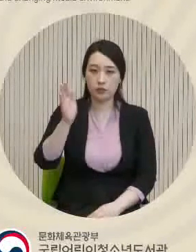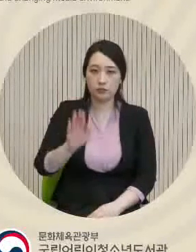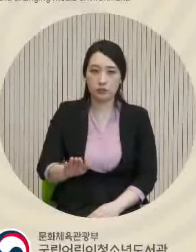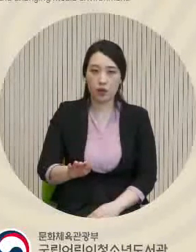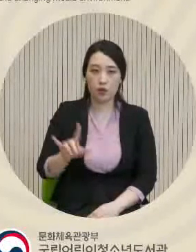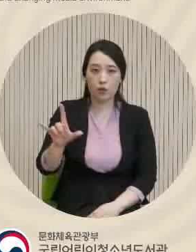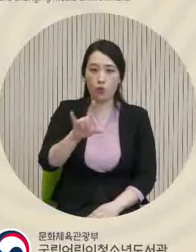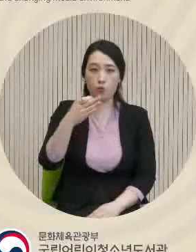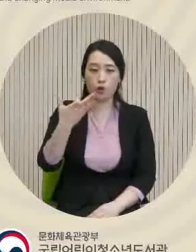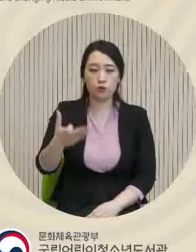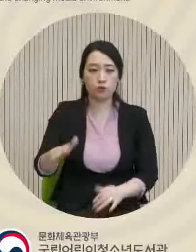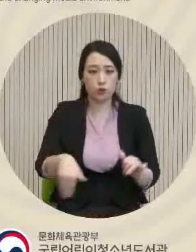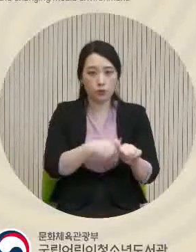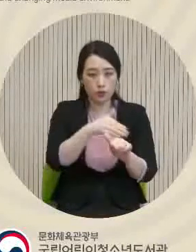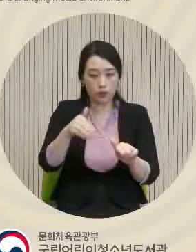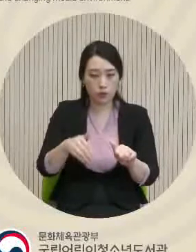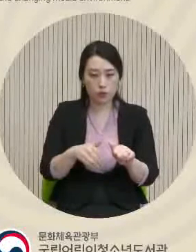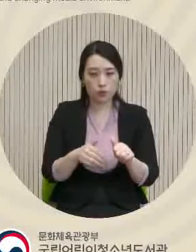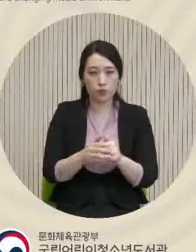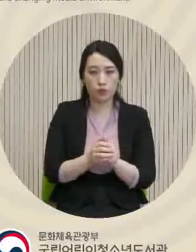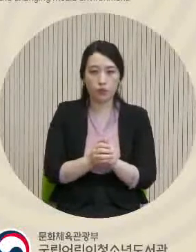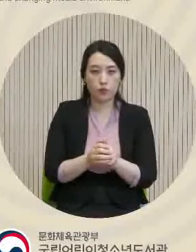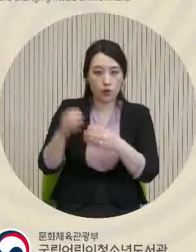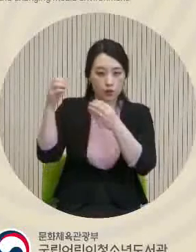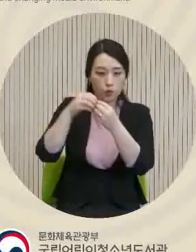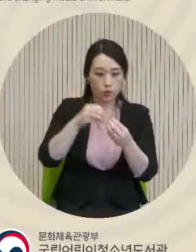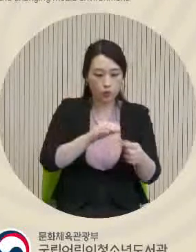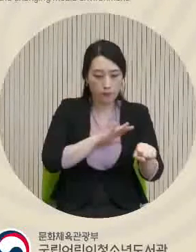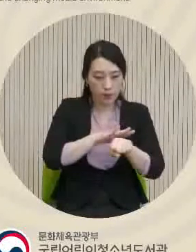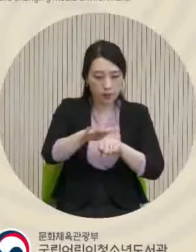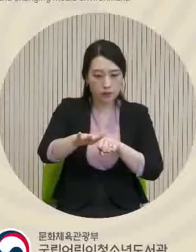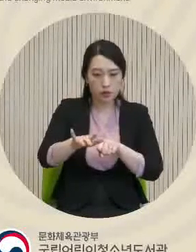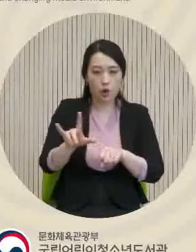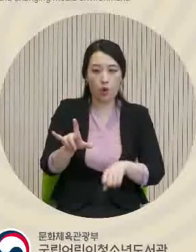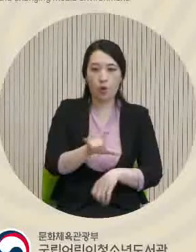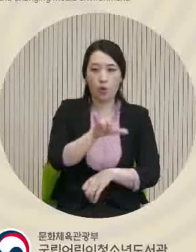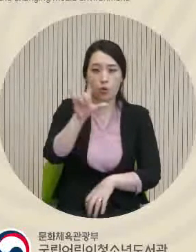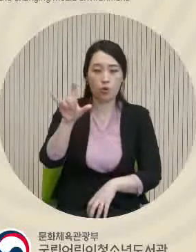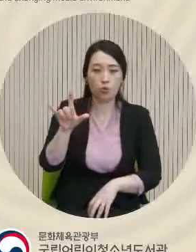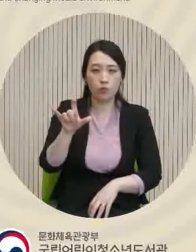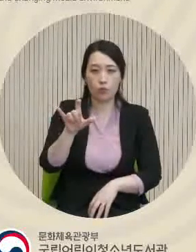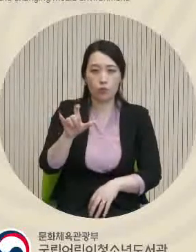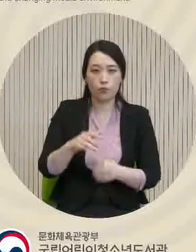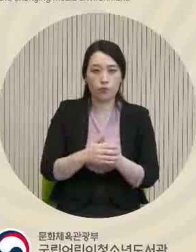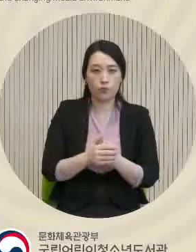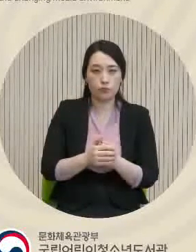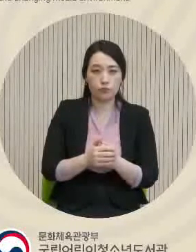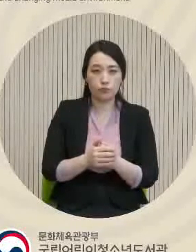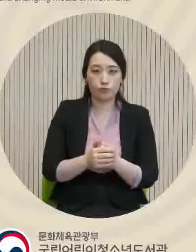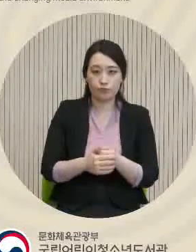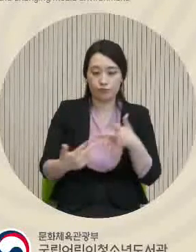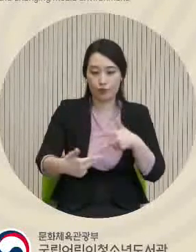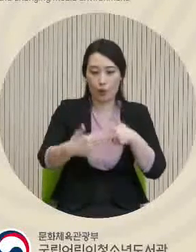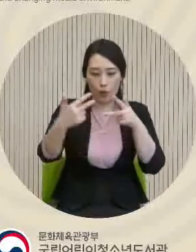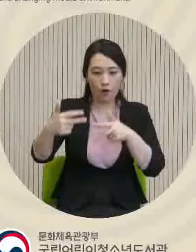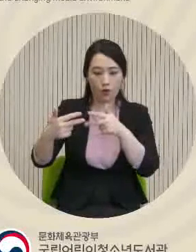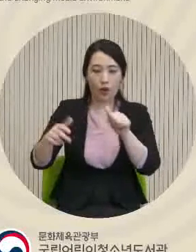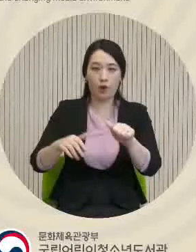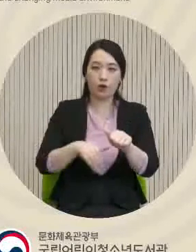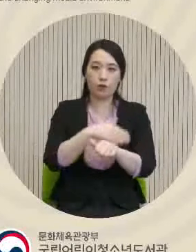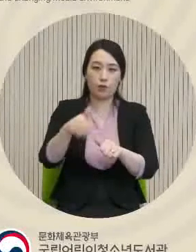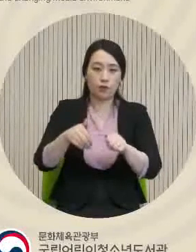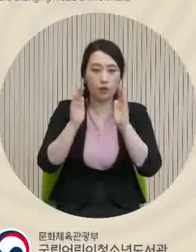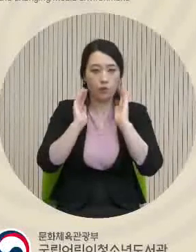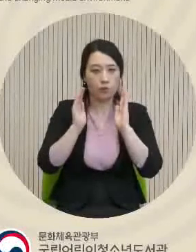But in the pandemic situation, libraries feel an urgent need to use digital